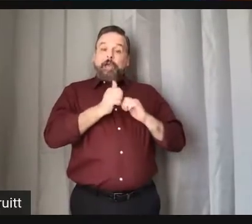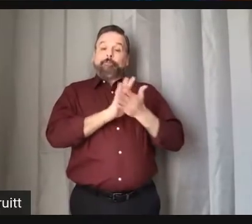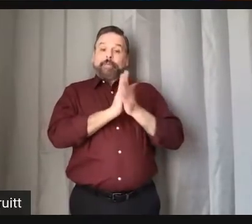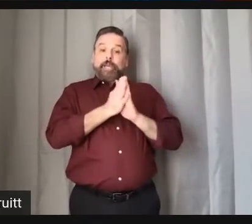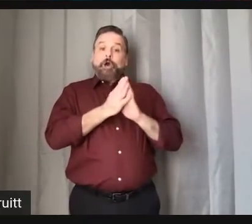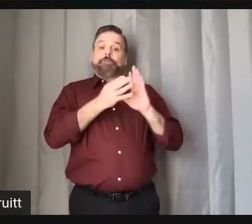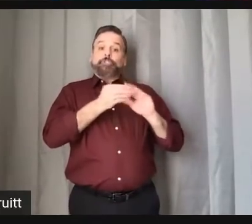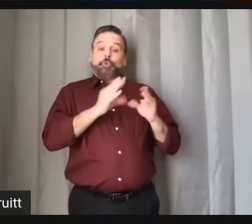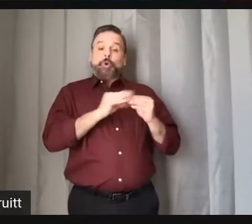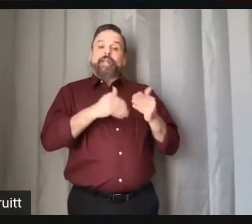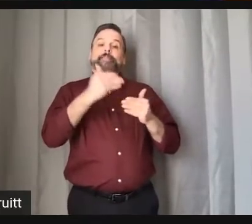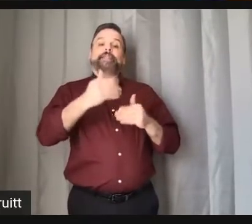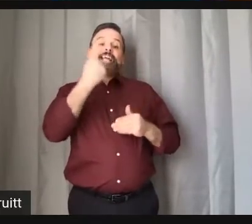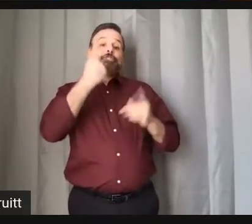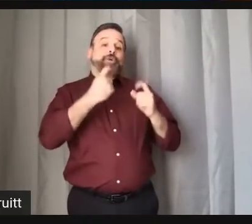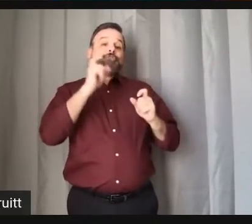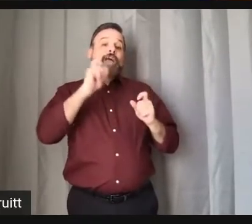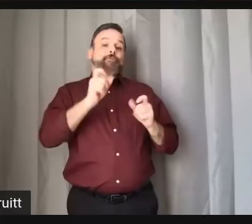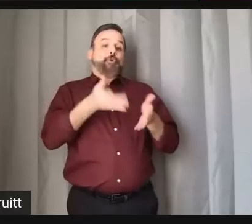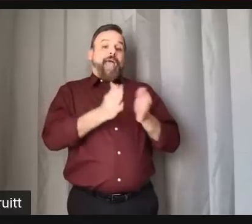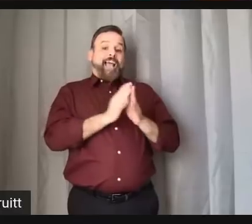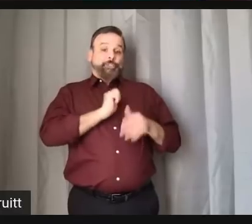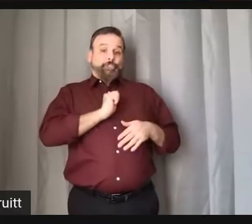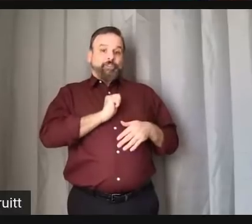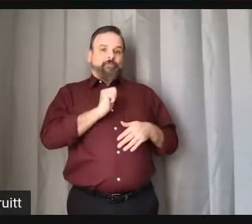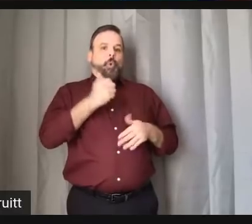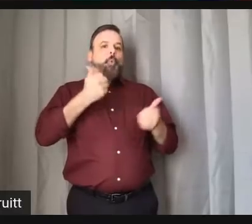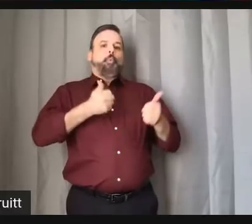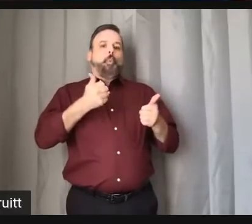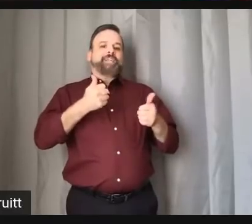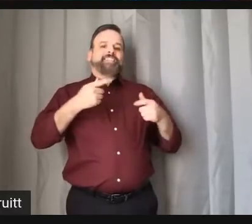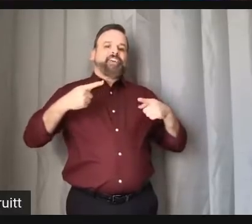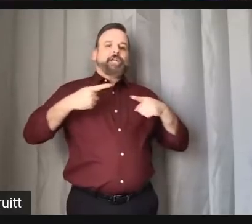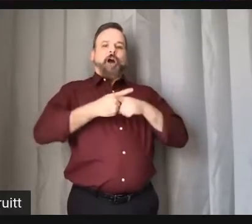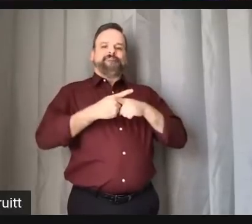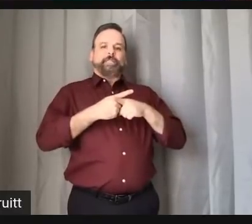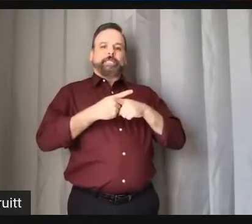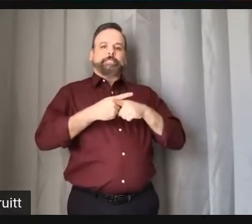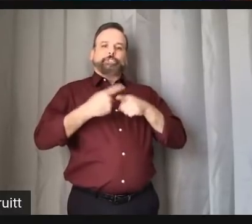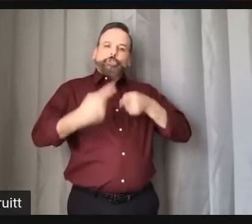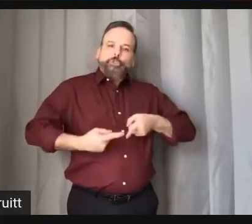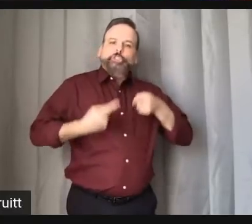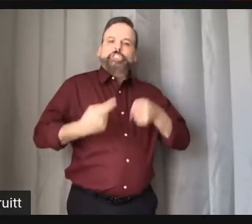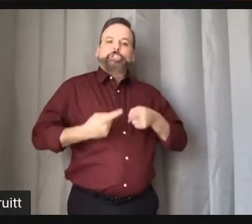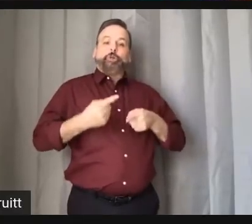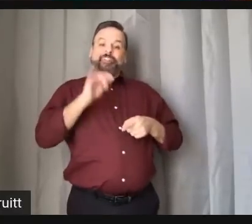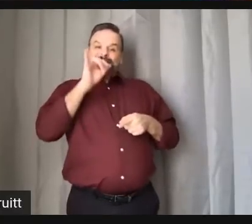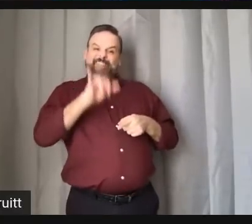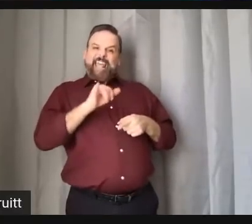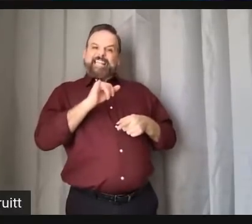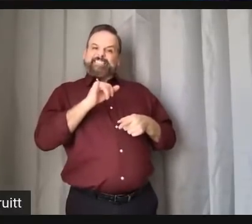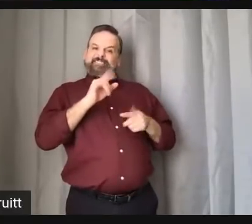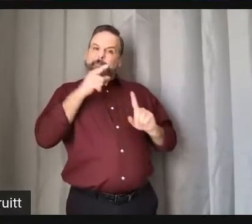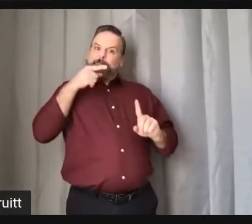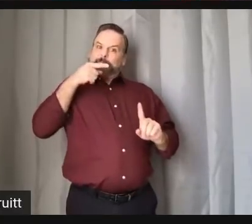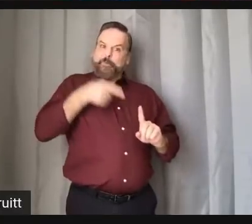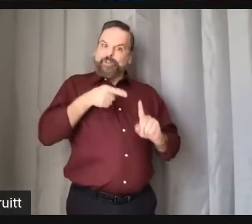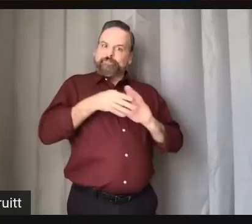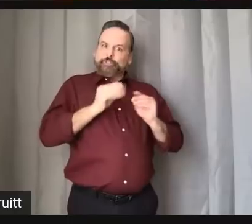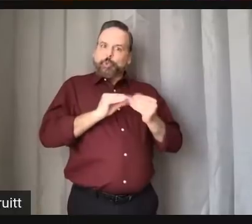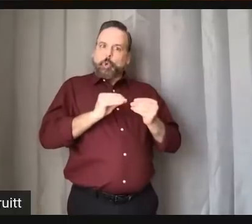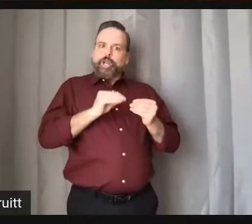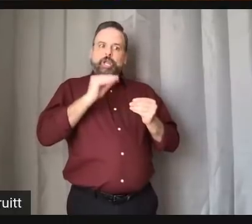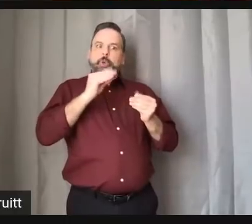have to ask yourself then is, what is the conflict? Because the conflict is really going to be at the heart of whatever that story is. What's the turning point? What matters